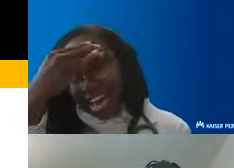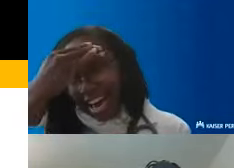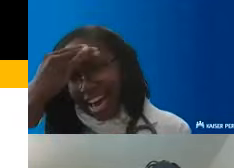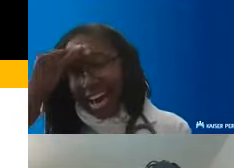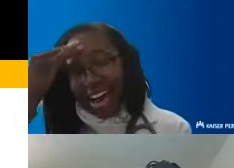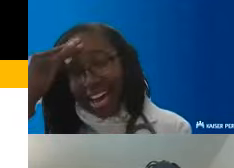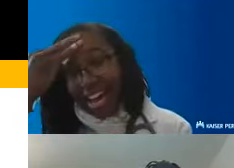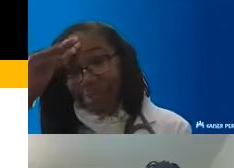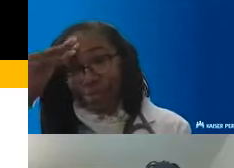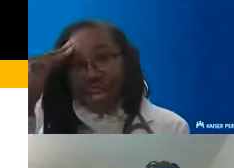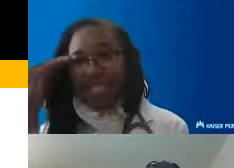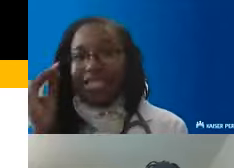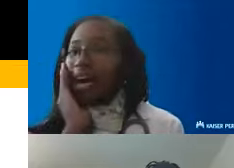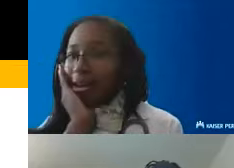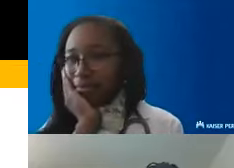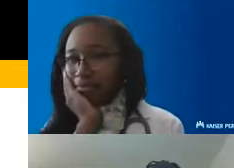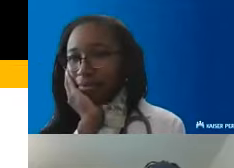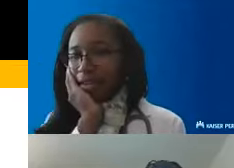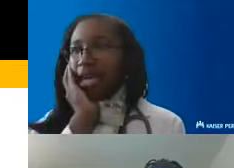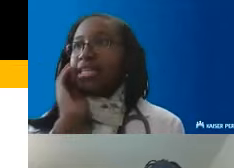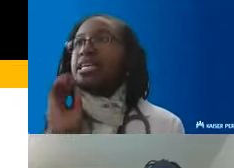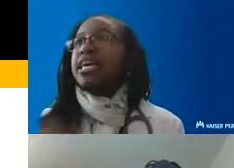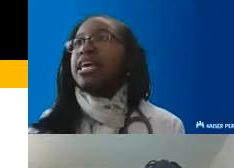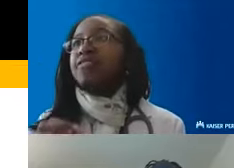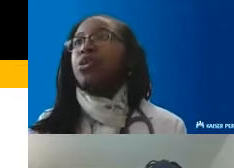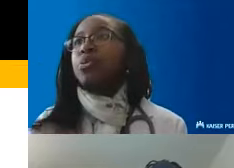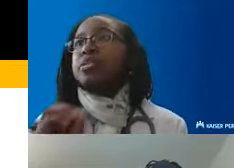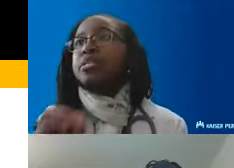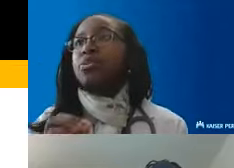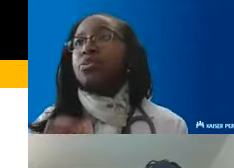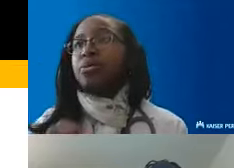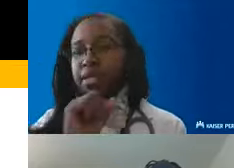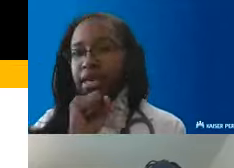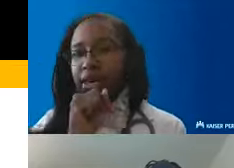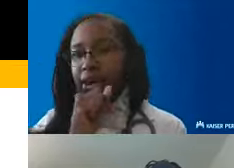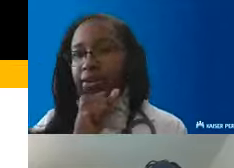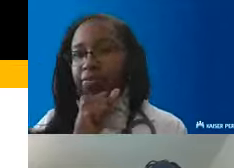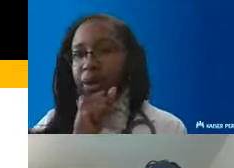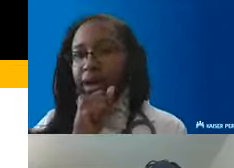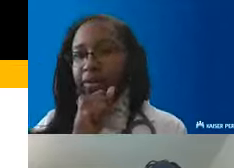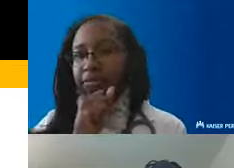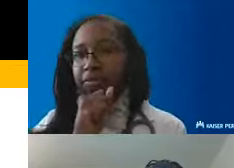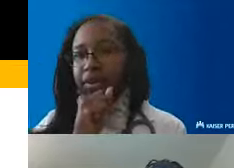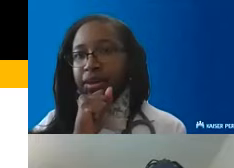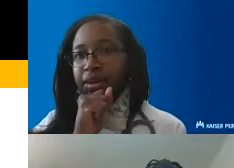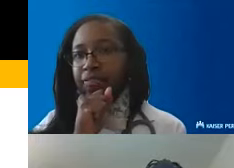thing that I can't reconcile is if you would still go to the ER if you